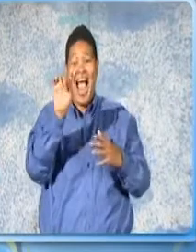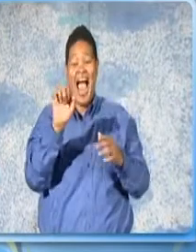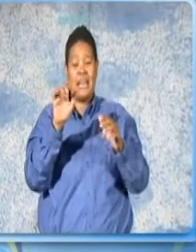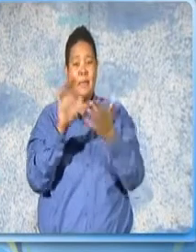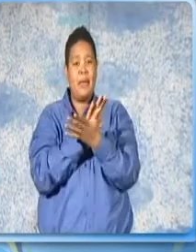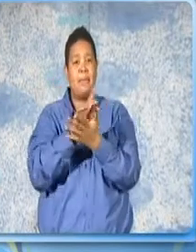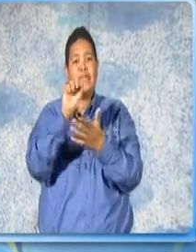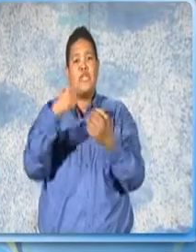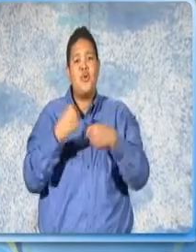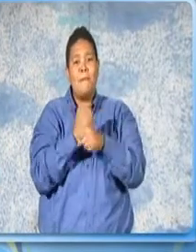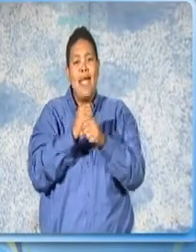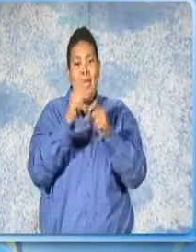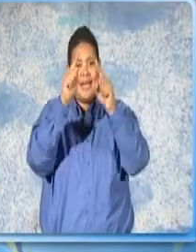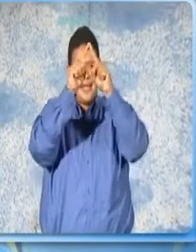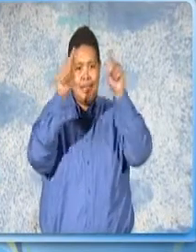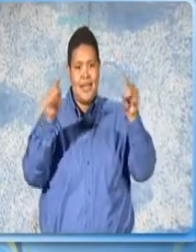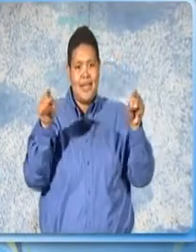make it.